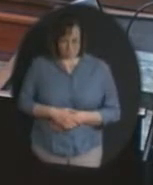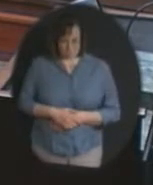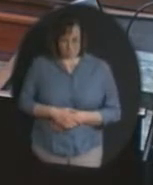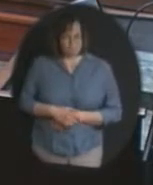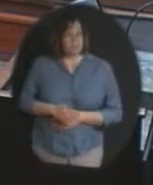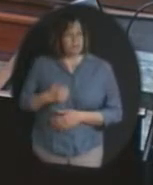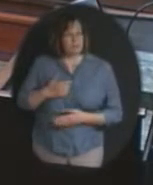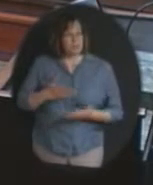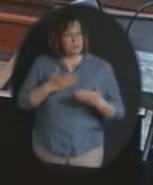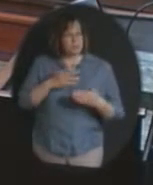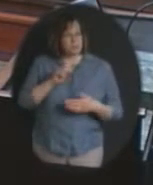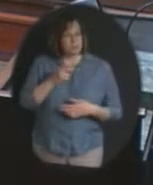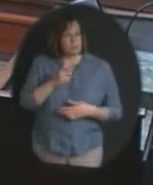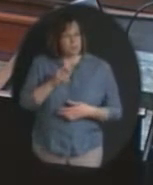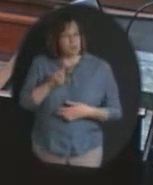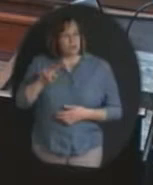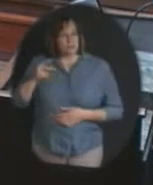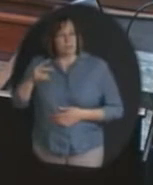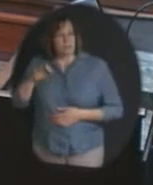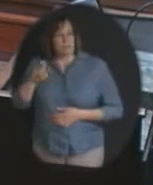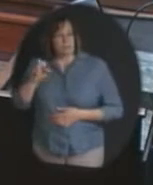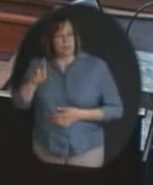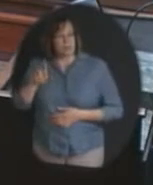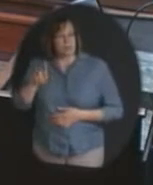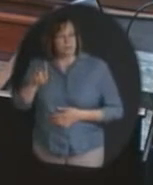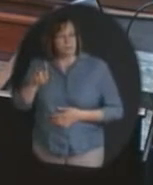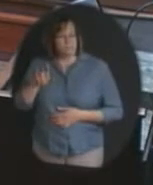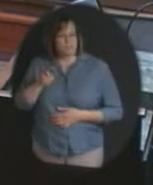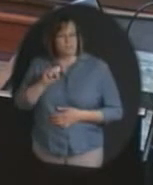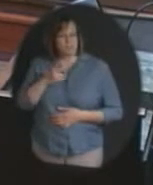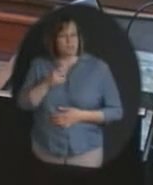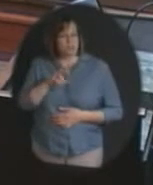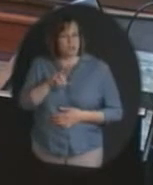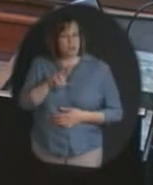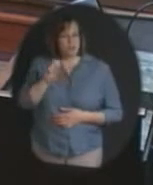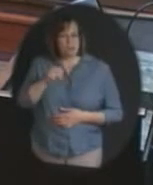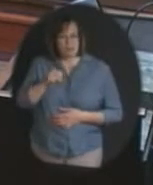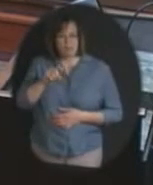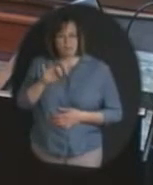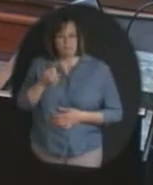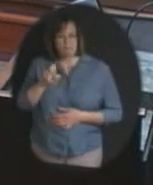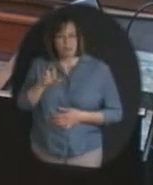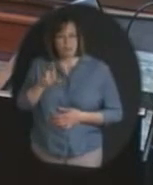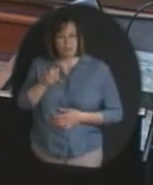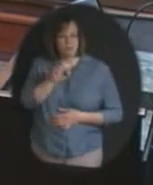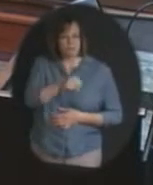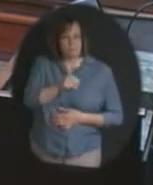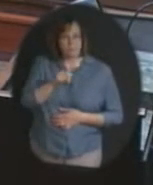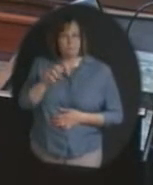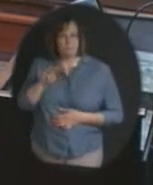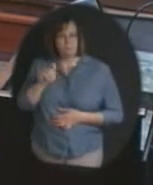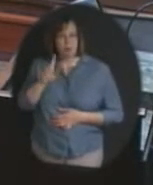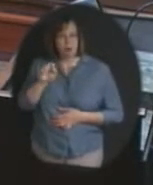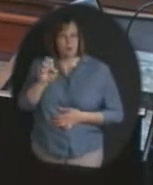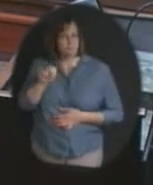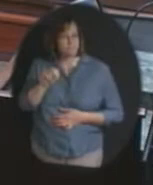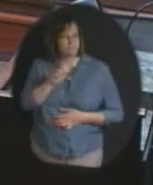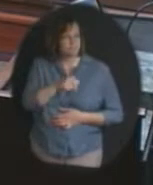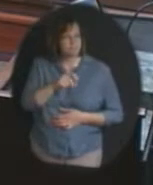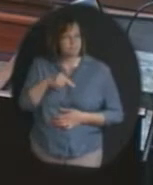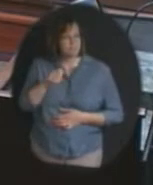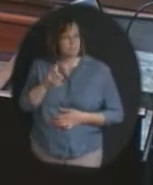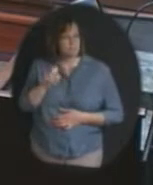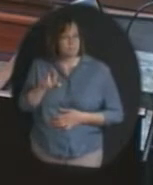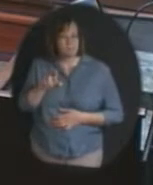Ms. Hibbs, I have a motion by Mr. Shear and a second by Ms. Felter. Would you call the roll, please? Mr. Shear? Yes. Mrs. Felter? Yes. Mrs. Martin? Yes. Mr.